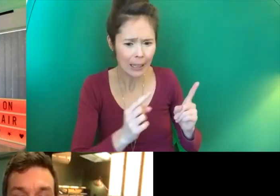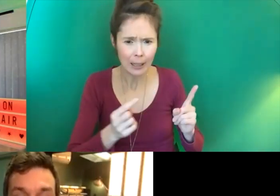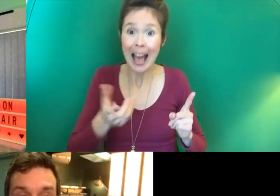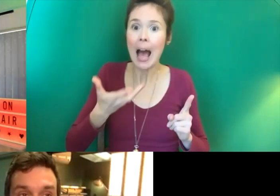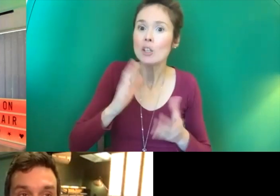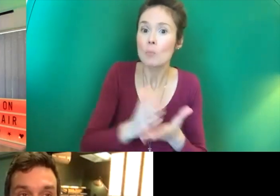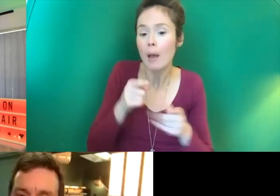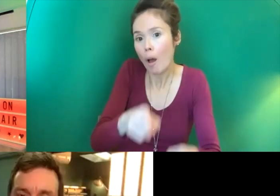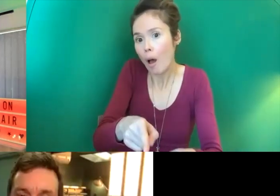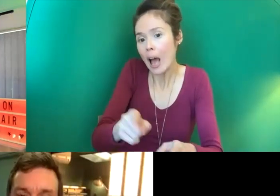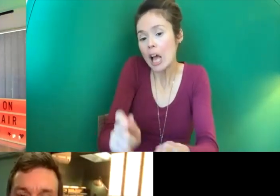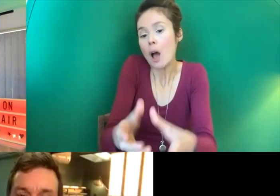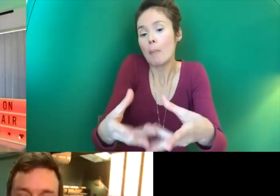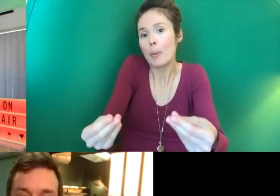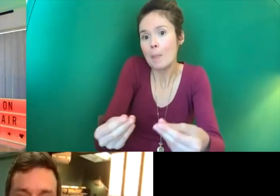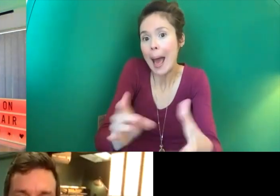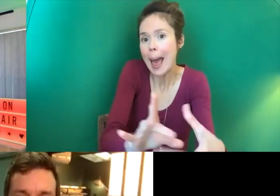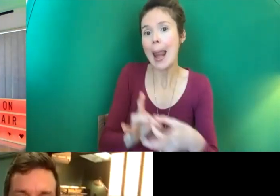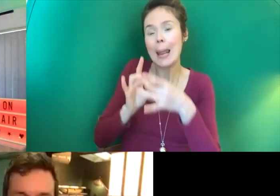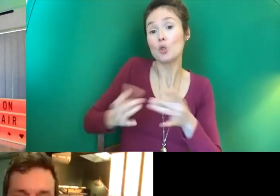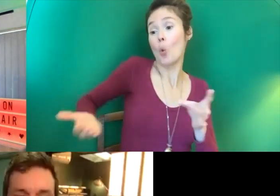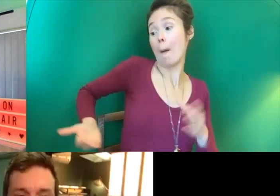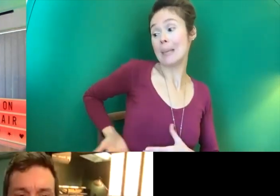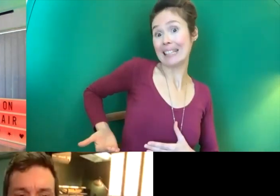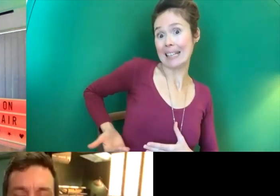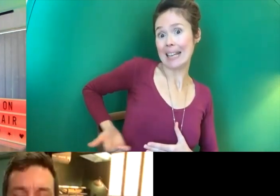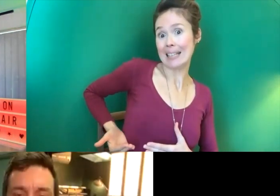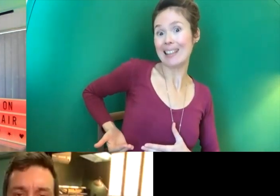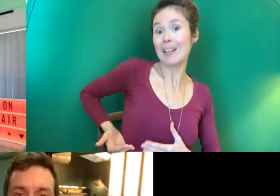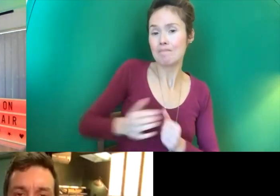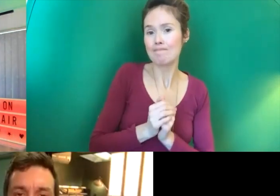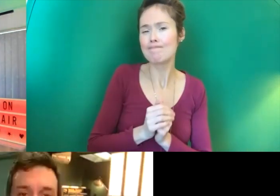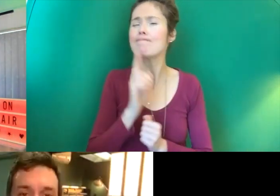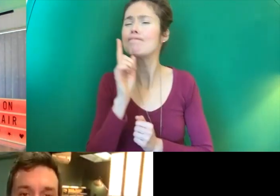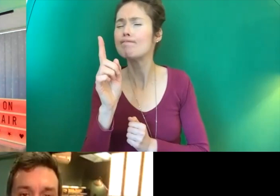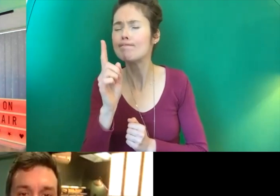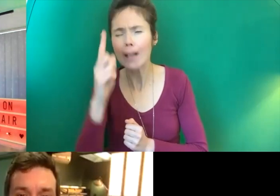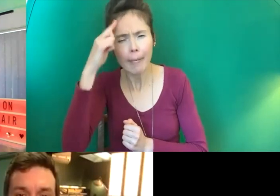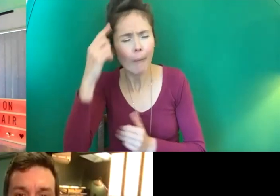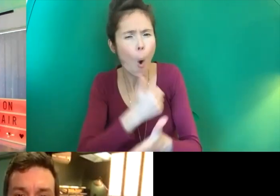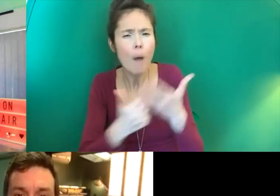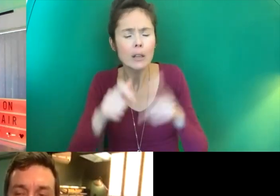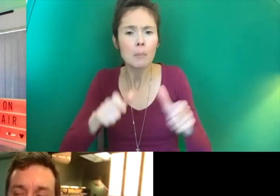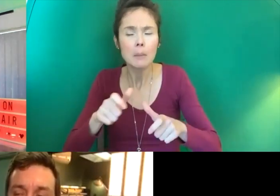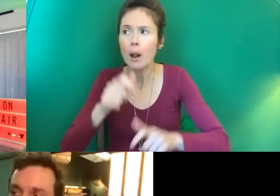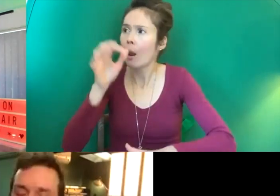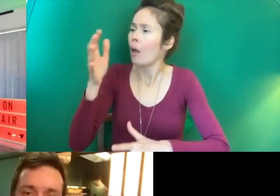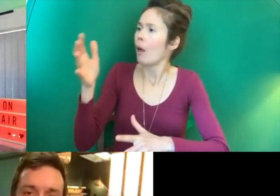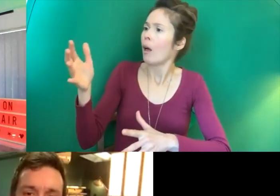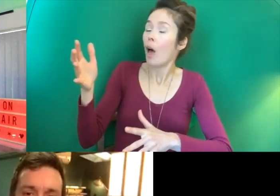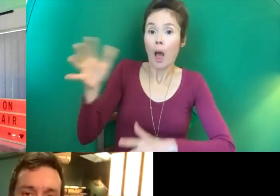is crucial that a lot of people don't look at, and I think it comes back to what John was saying about having time to